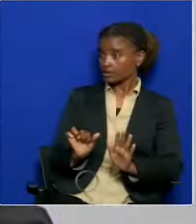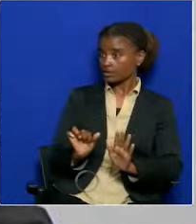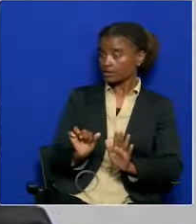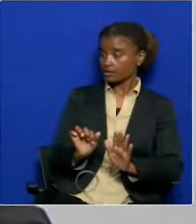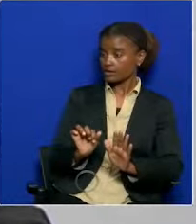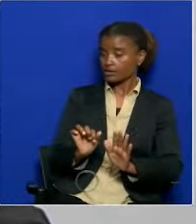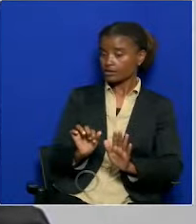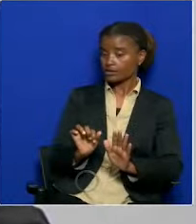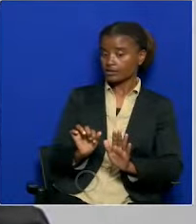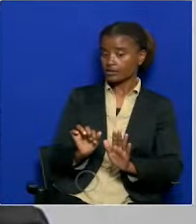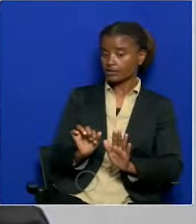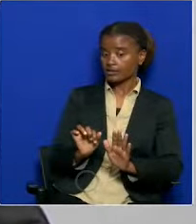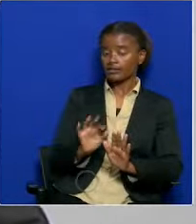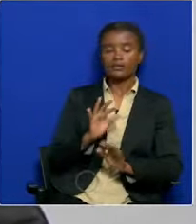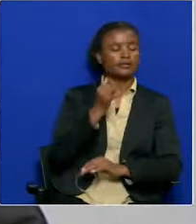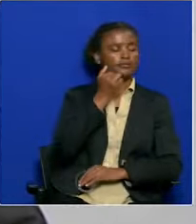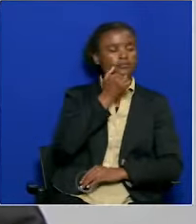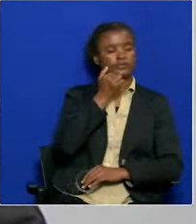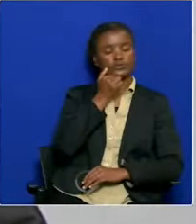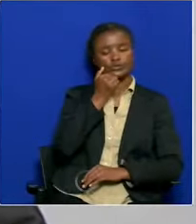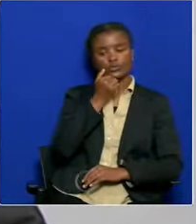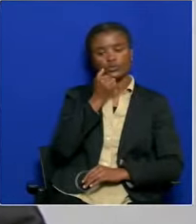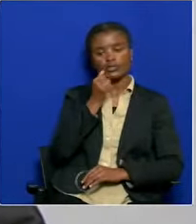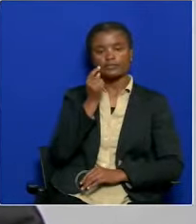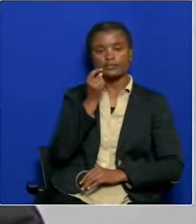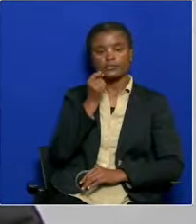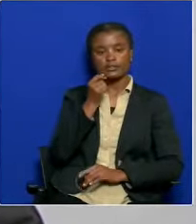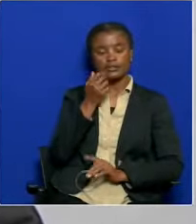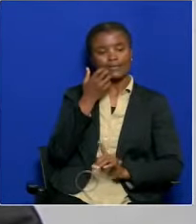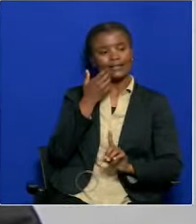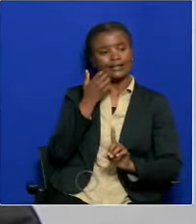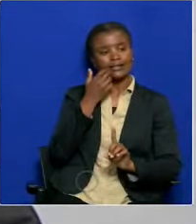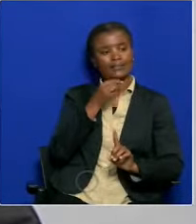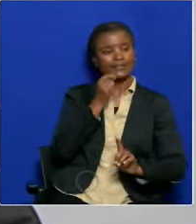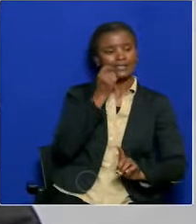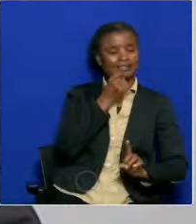62. I'm very sorry, Mr. Matlala, Mr. Matlala.